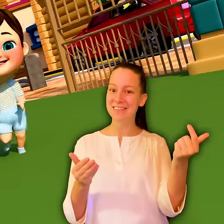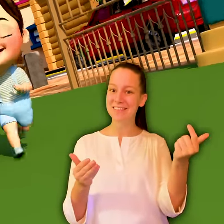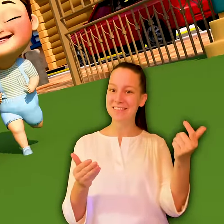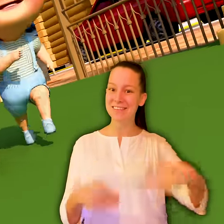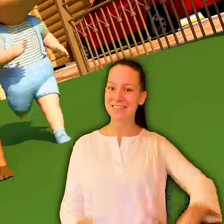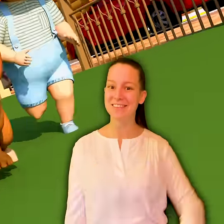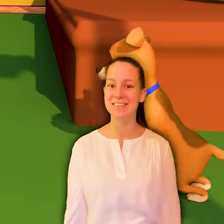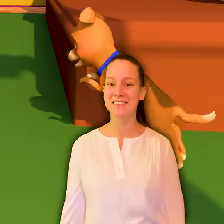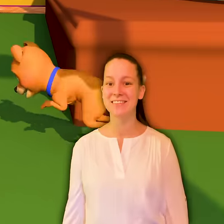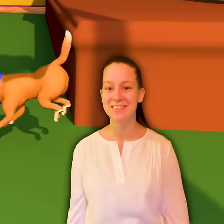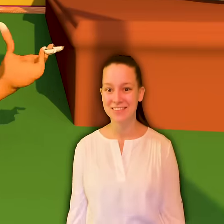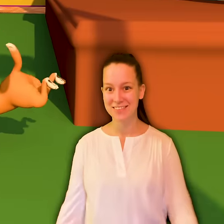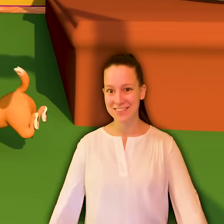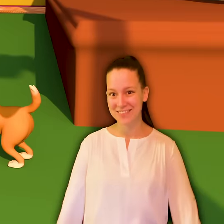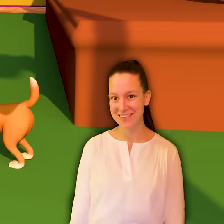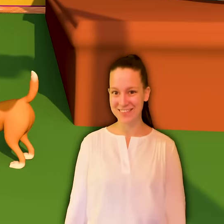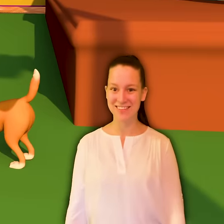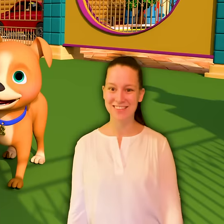puppy